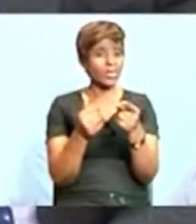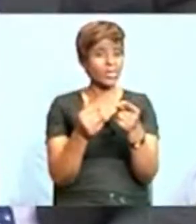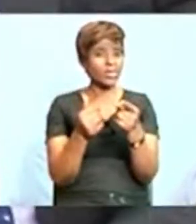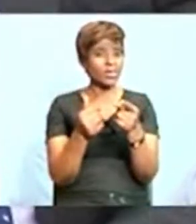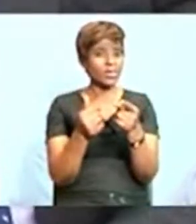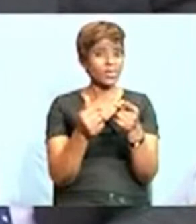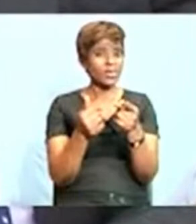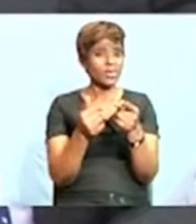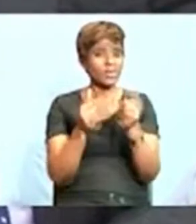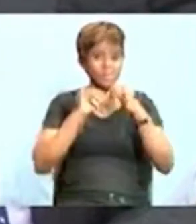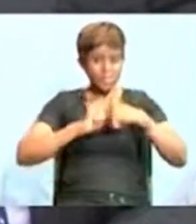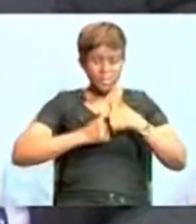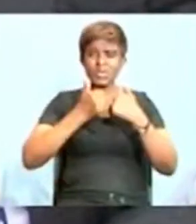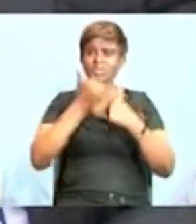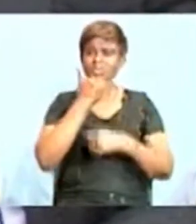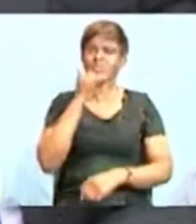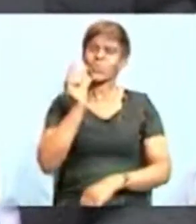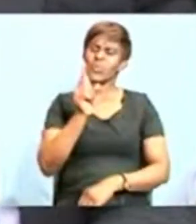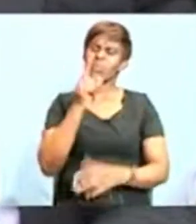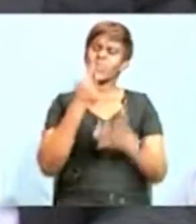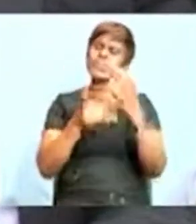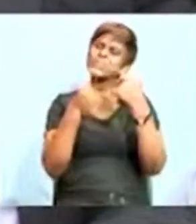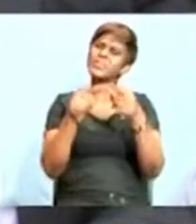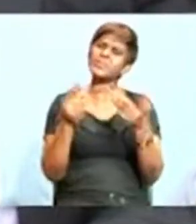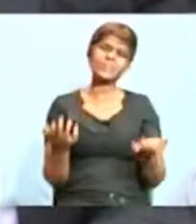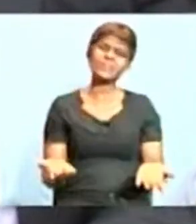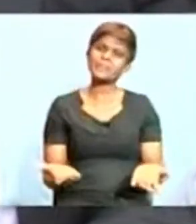So where did we go wrong? What happened?